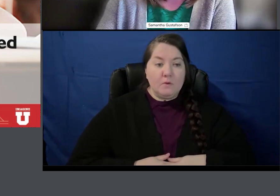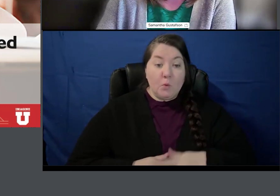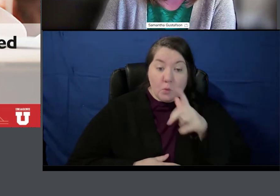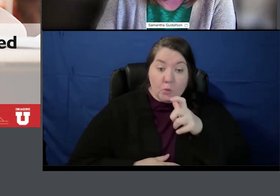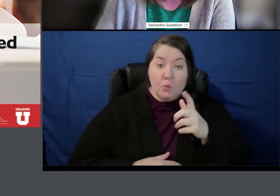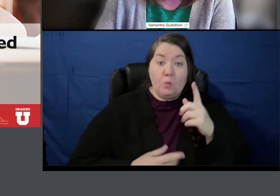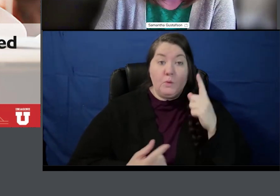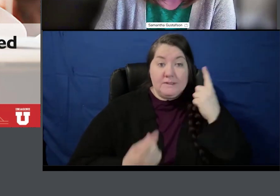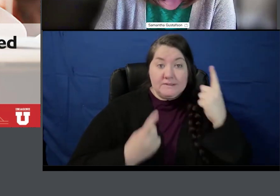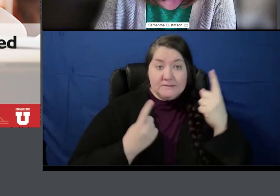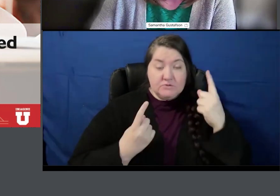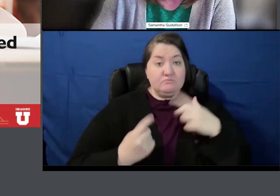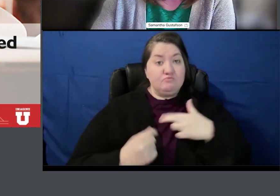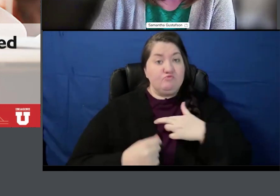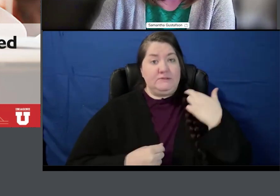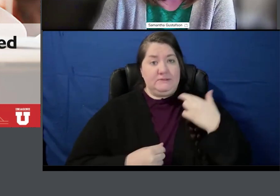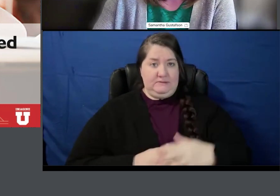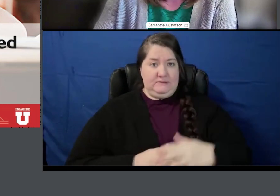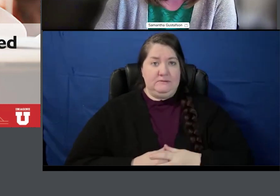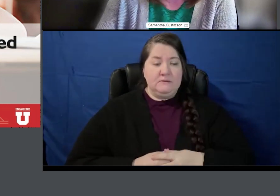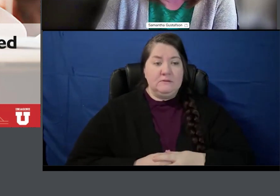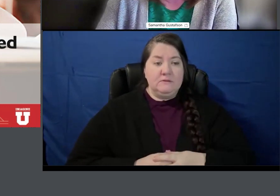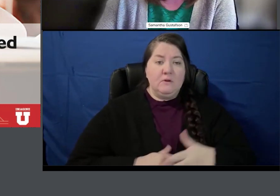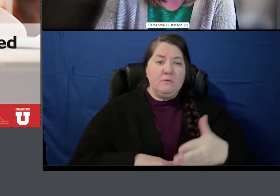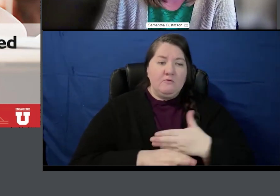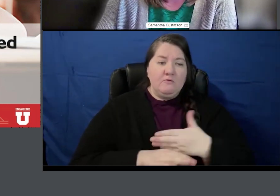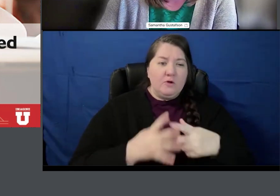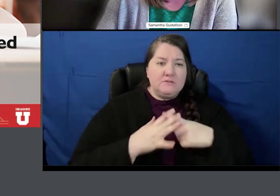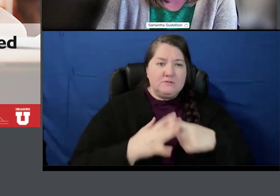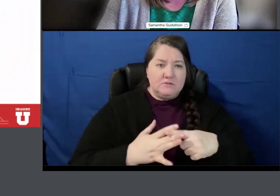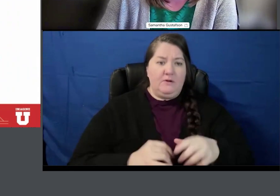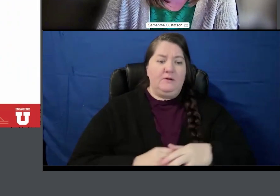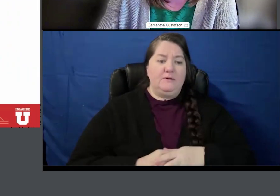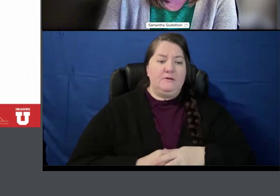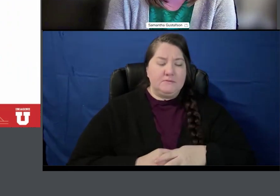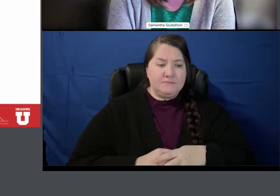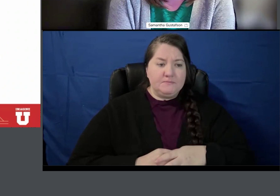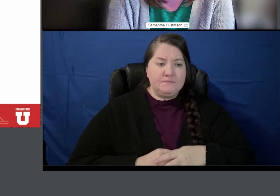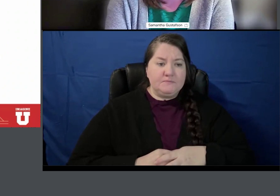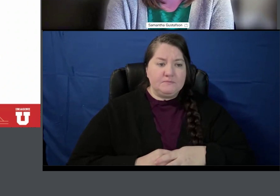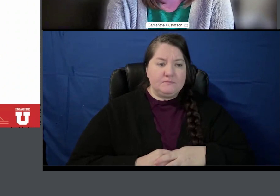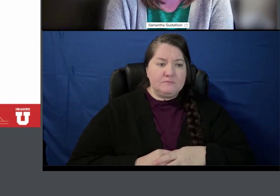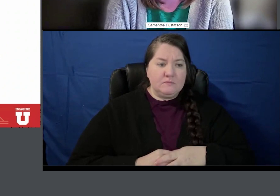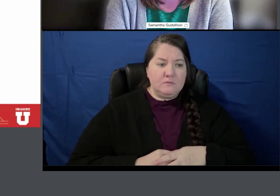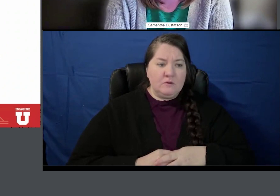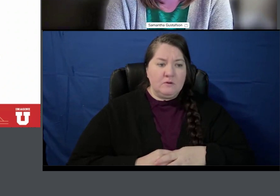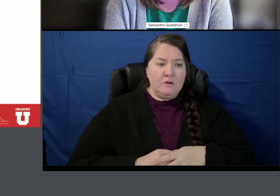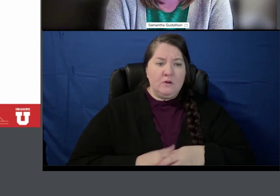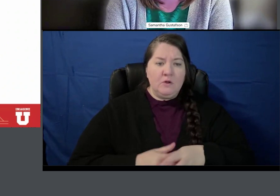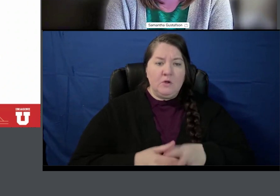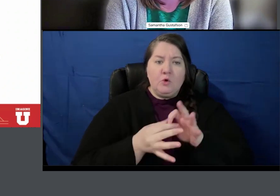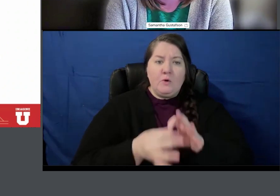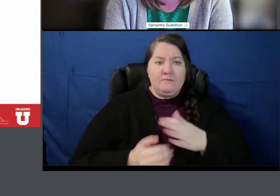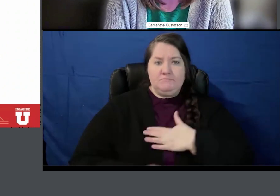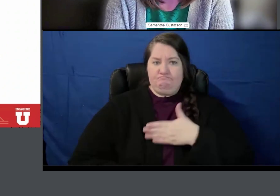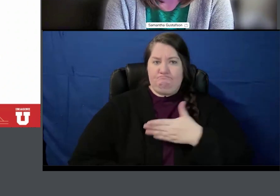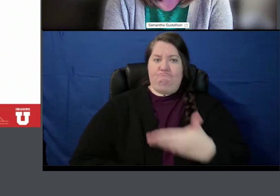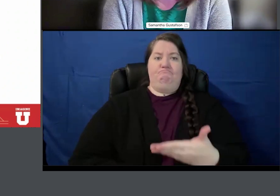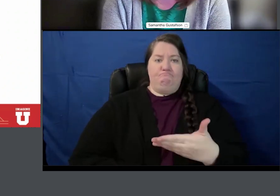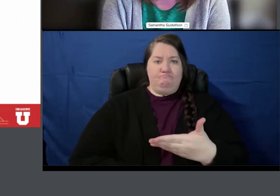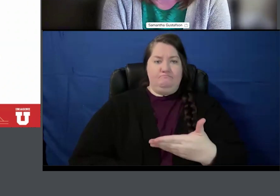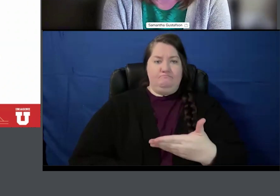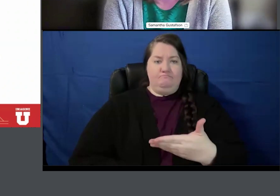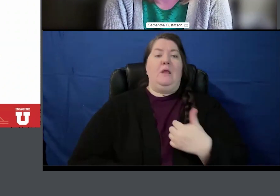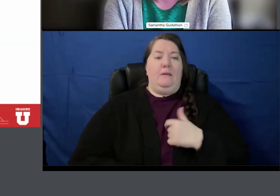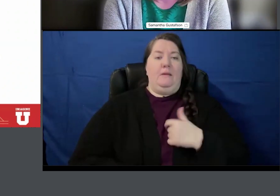at risk. So before I begin with the content, just some relevant disclosures here. I am